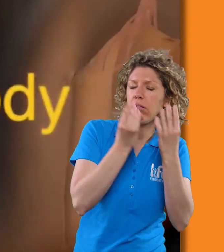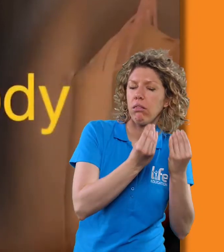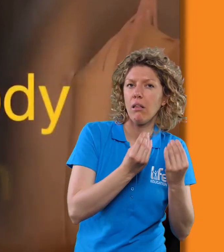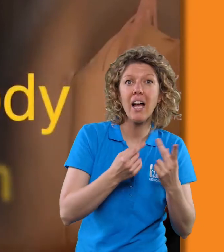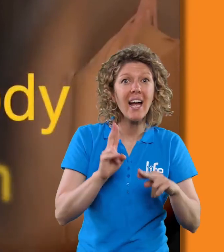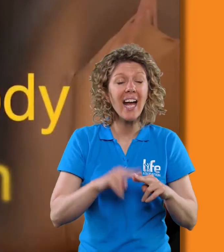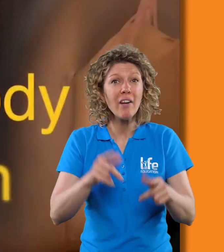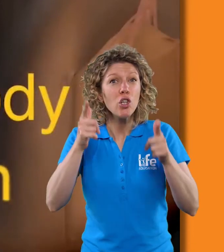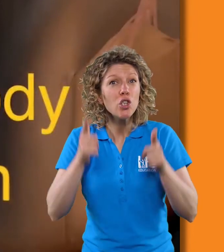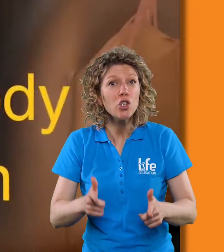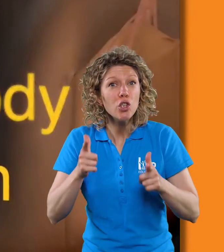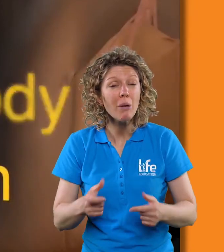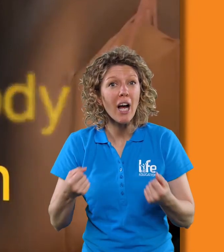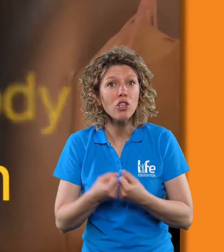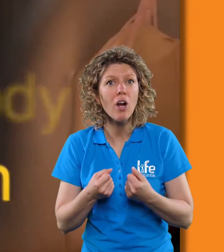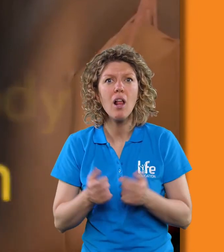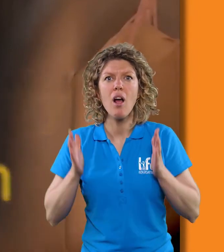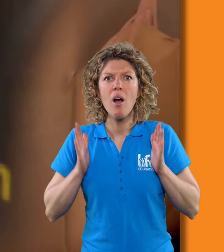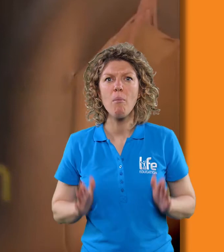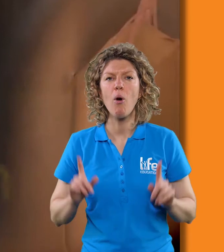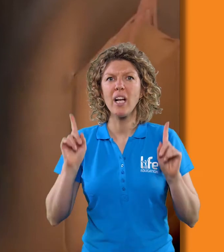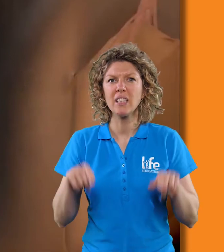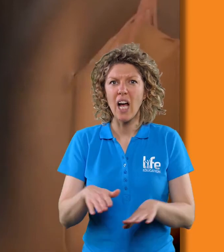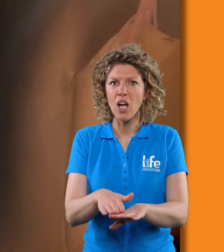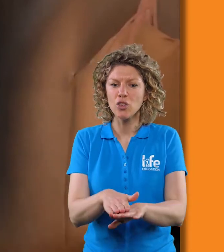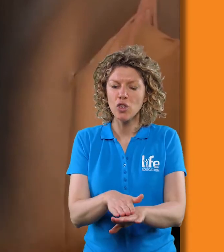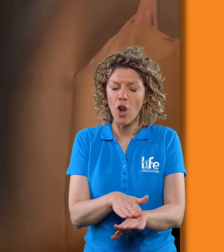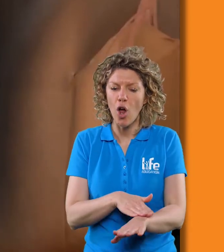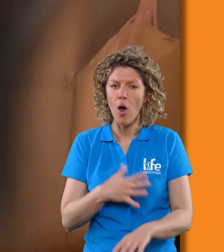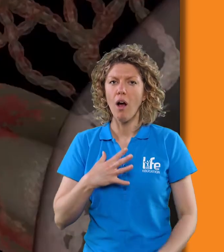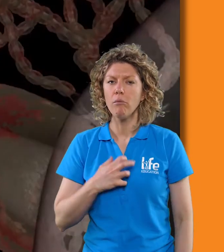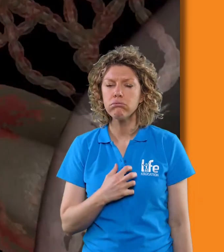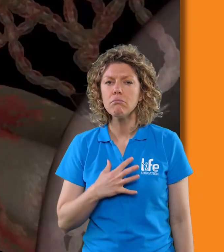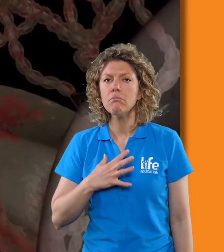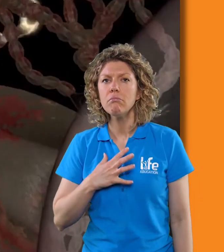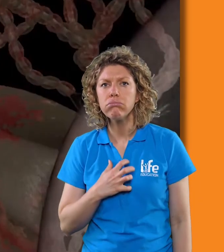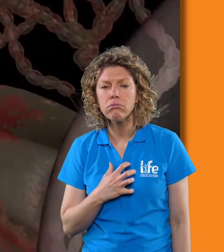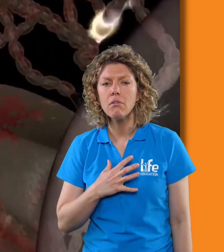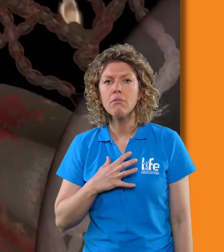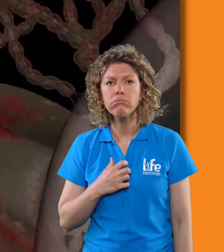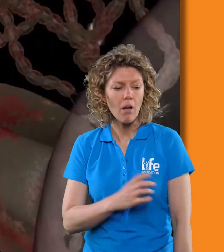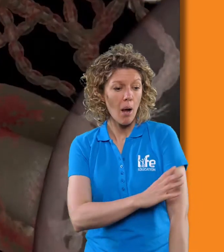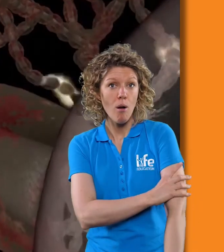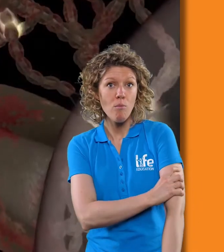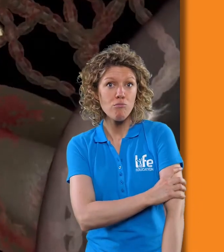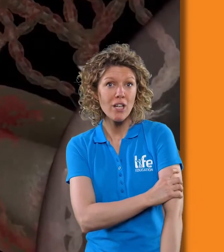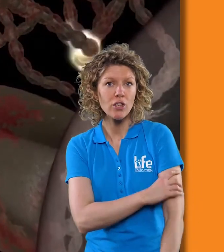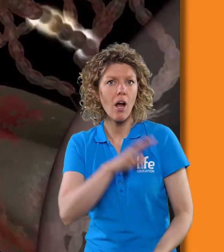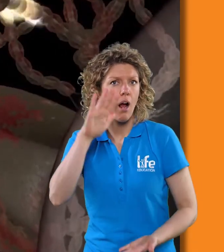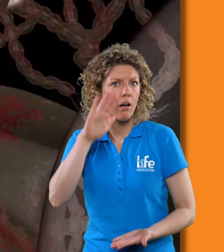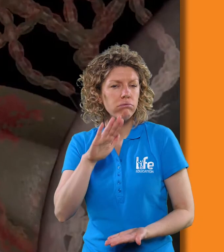can start to shut down. The heart beats slower, blood pressure goes down, breathing gets